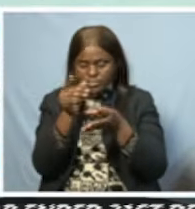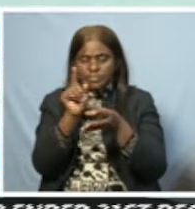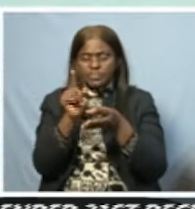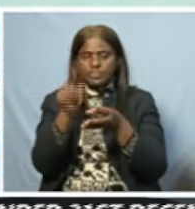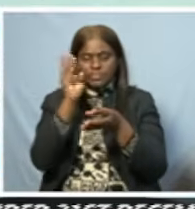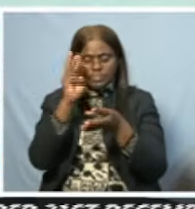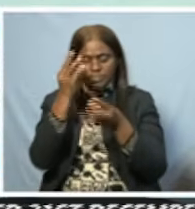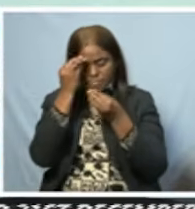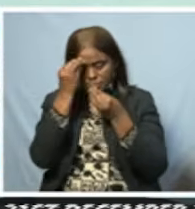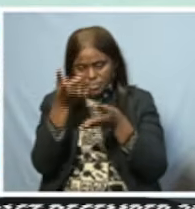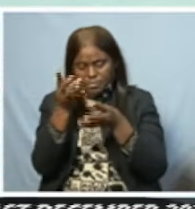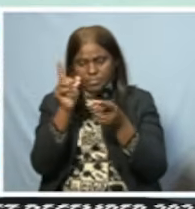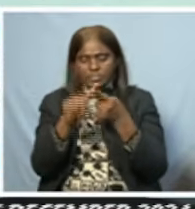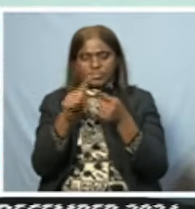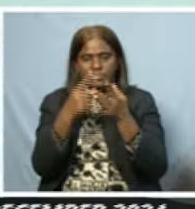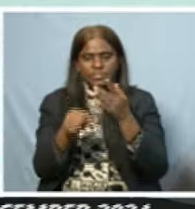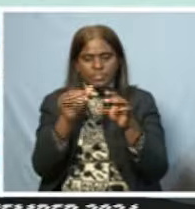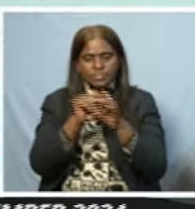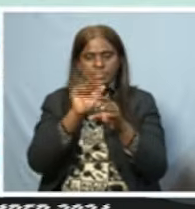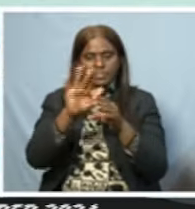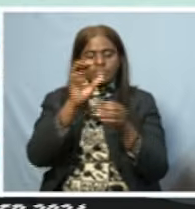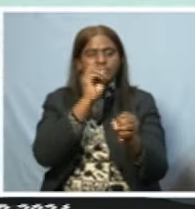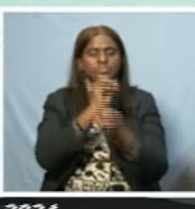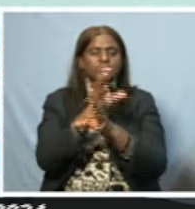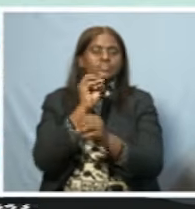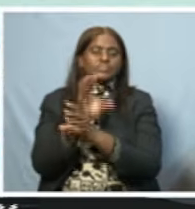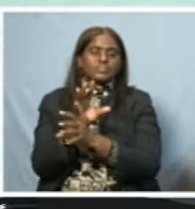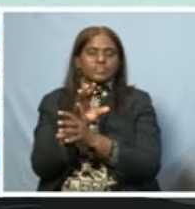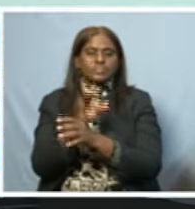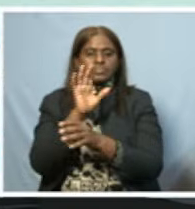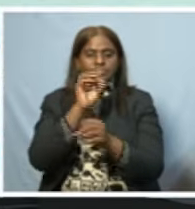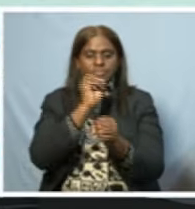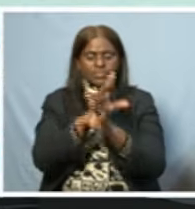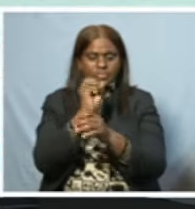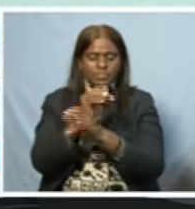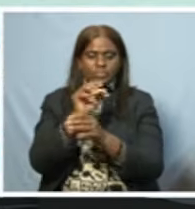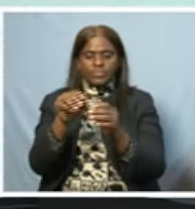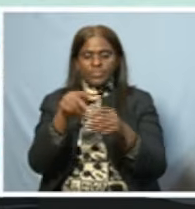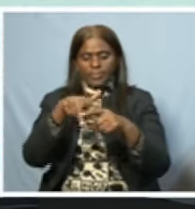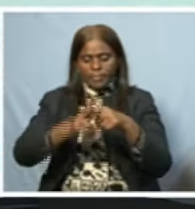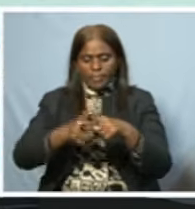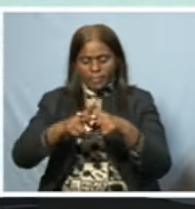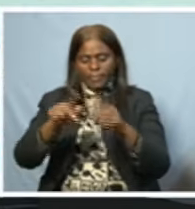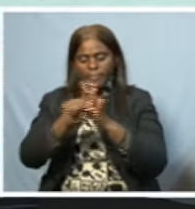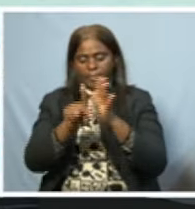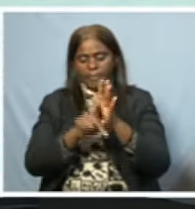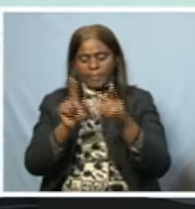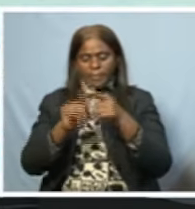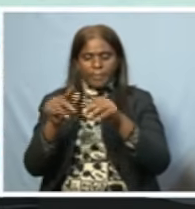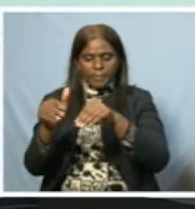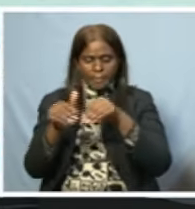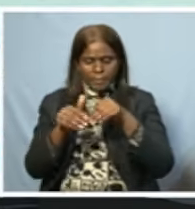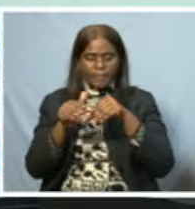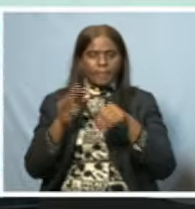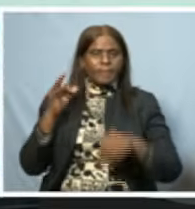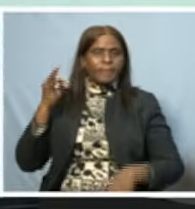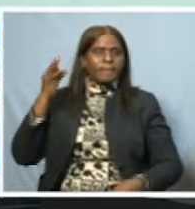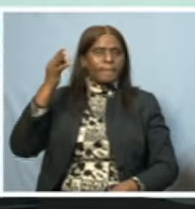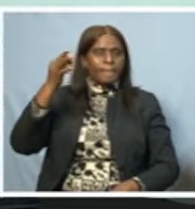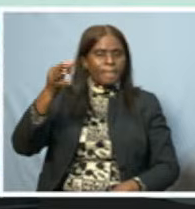to its already maintenance policy to avoid